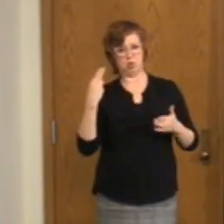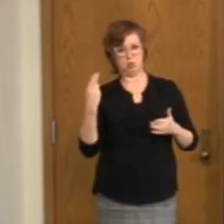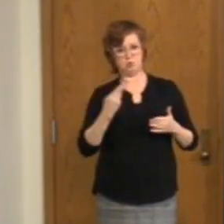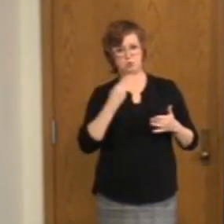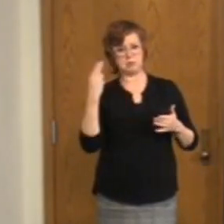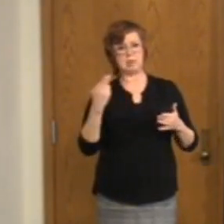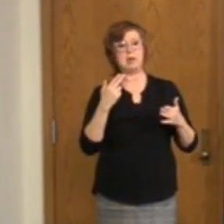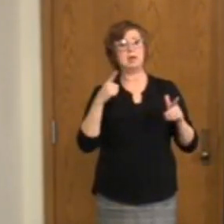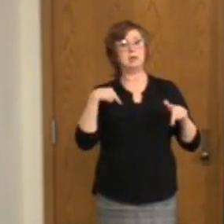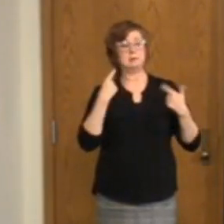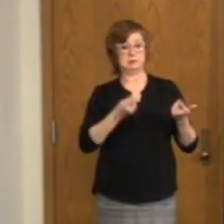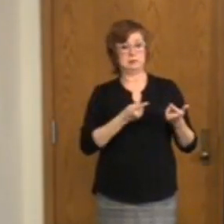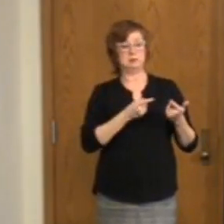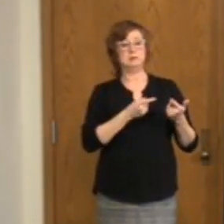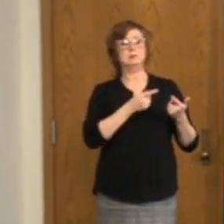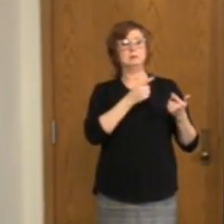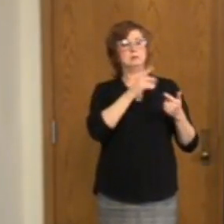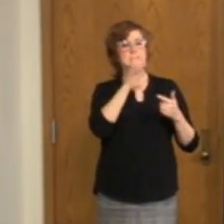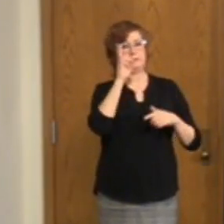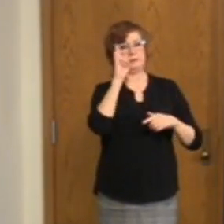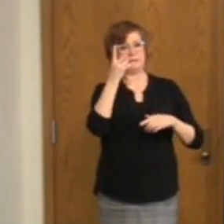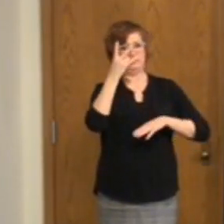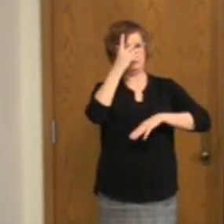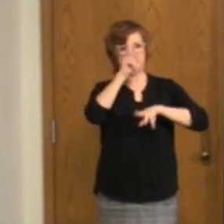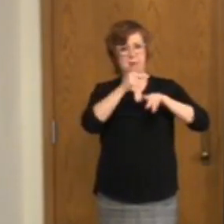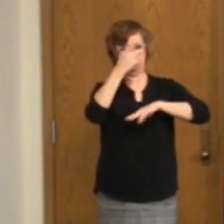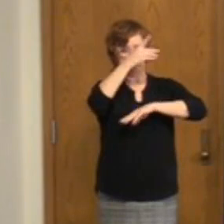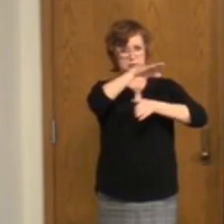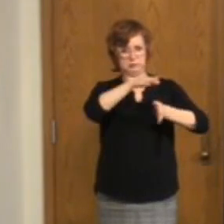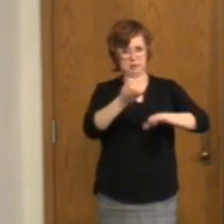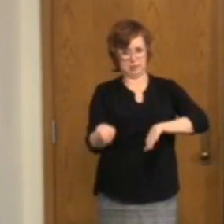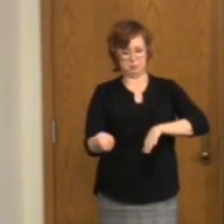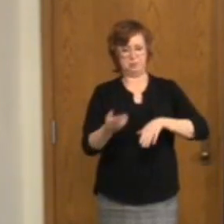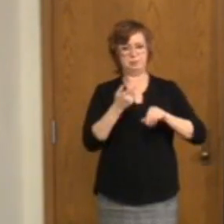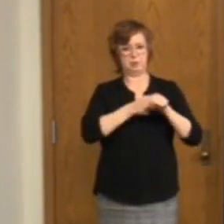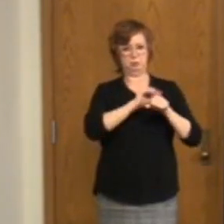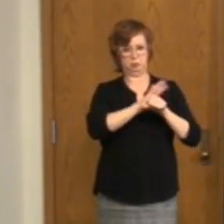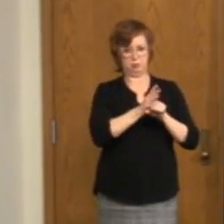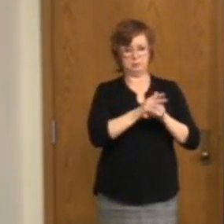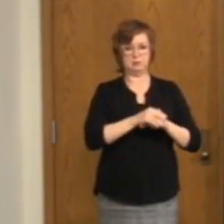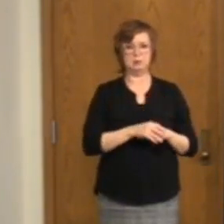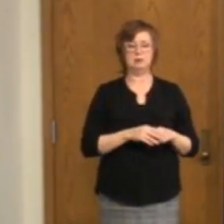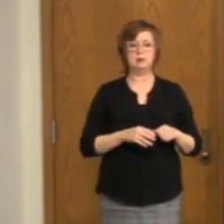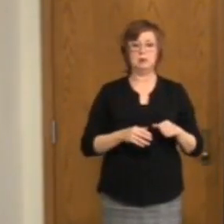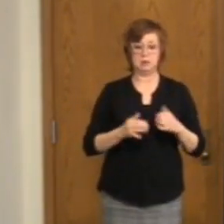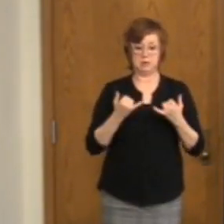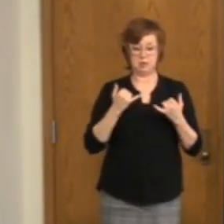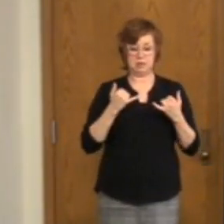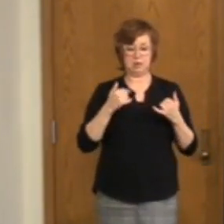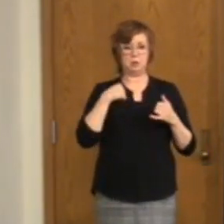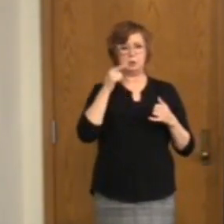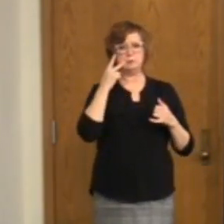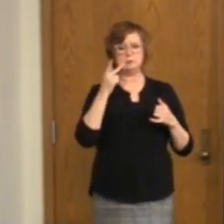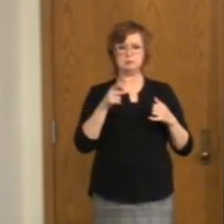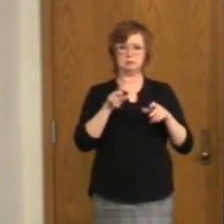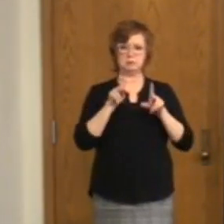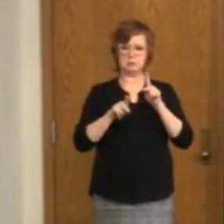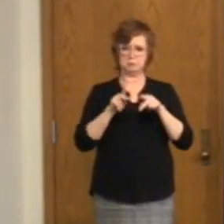7 residents who have passed away. And while it's little comfort to those who have lost family and friends,